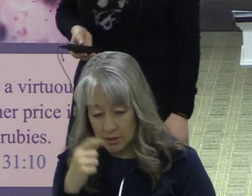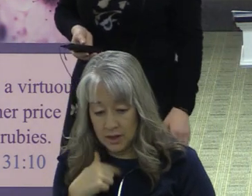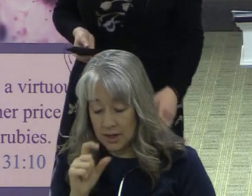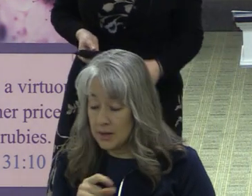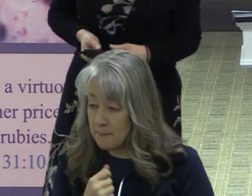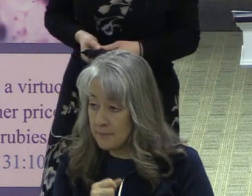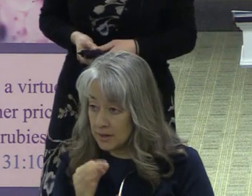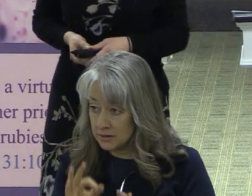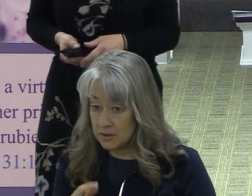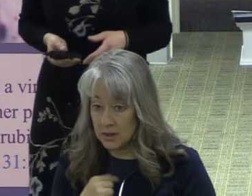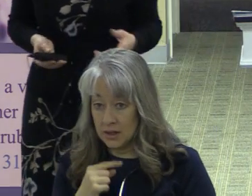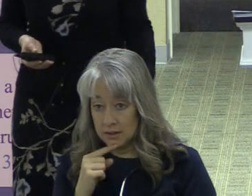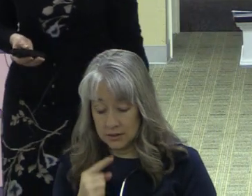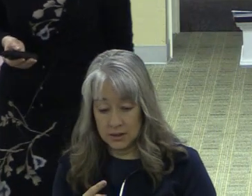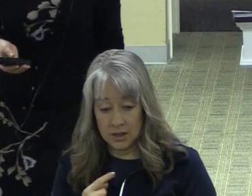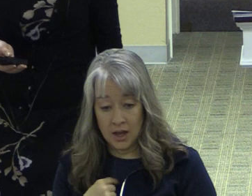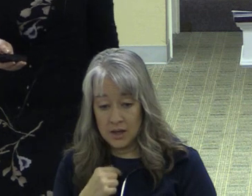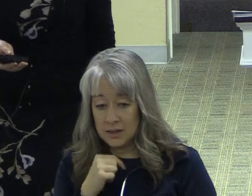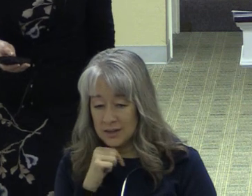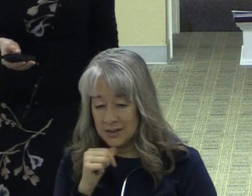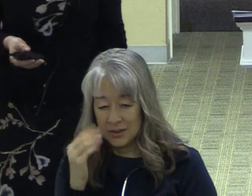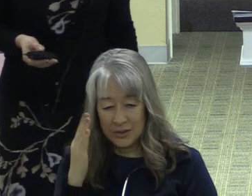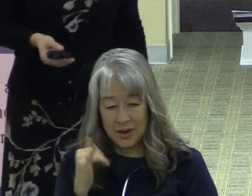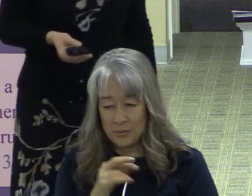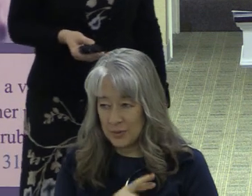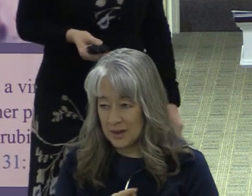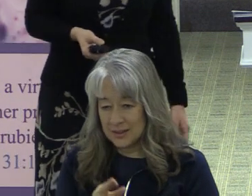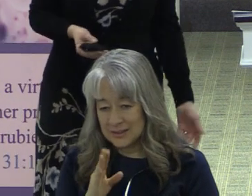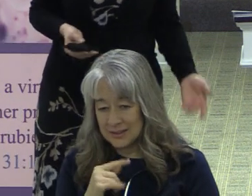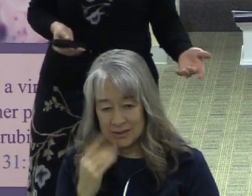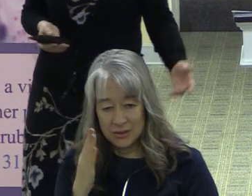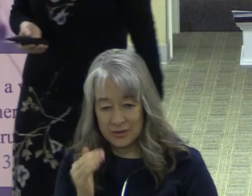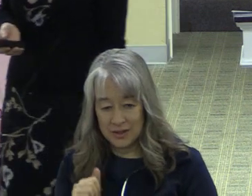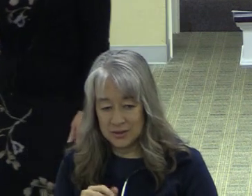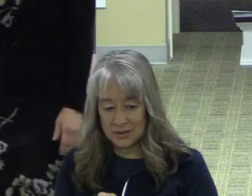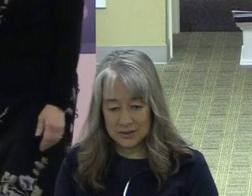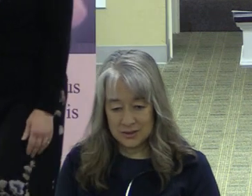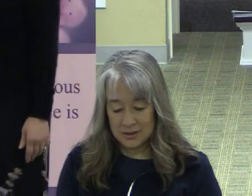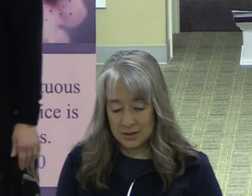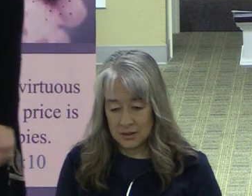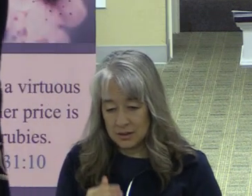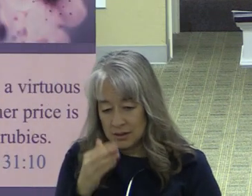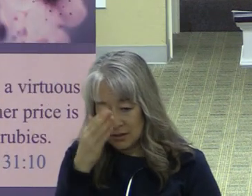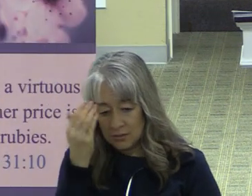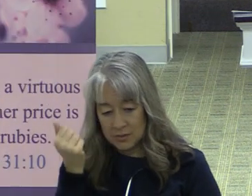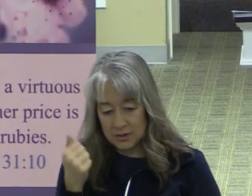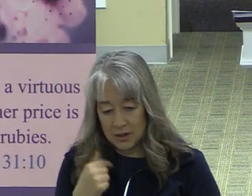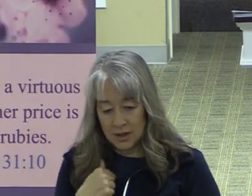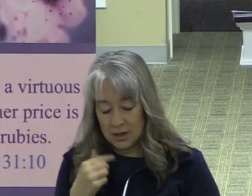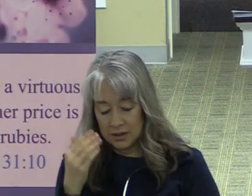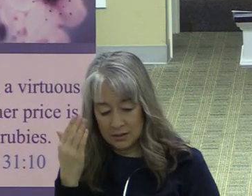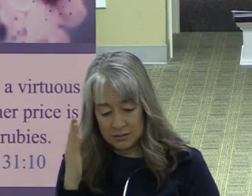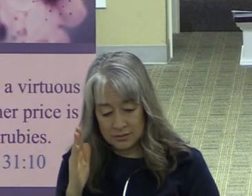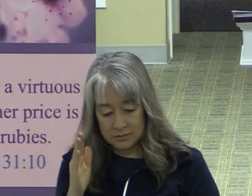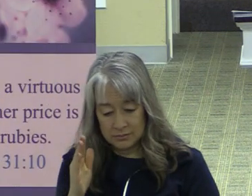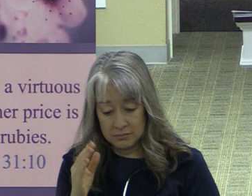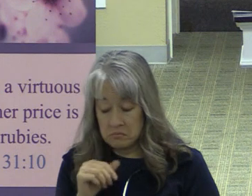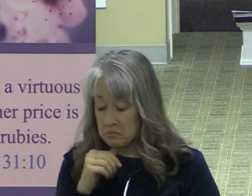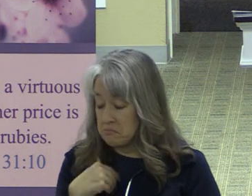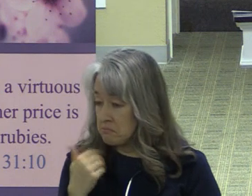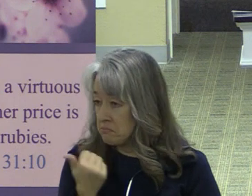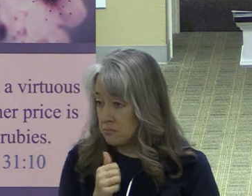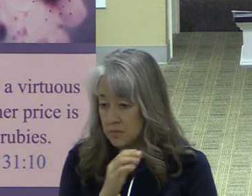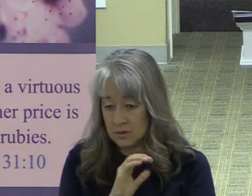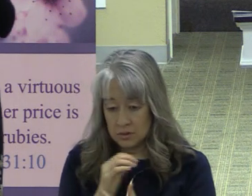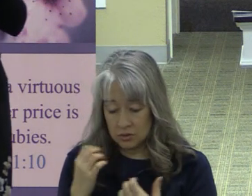had to make a decision, and I said, I don't know if I'm ready, God. I don't know if I can do this because I don't have any